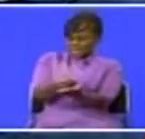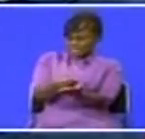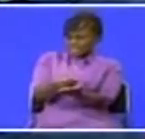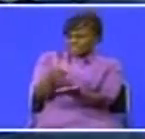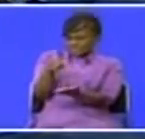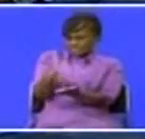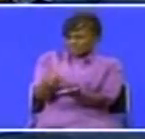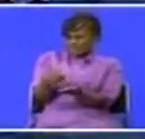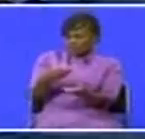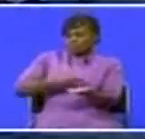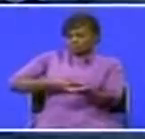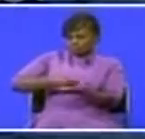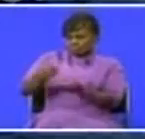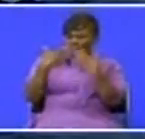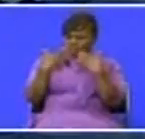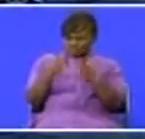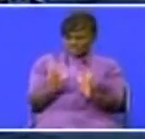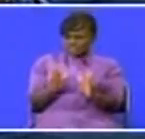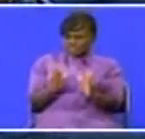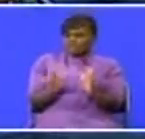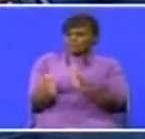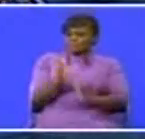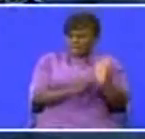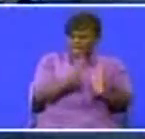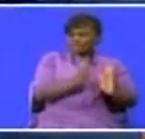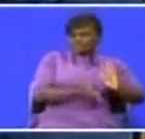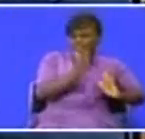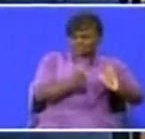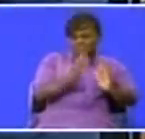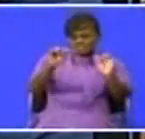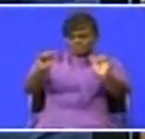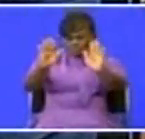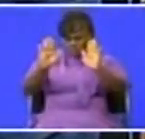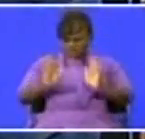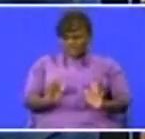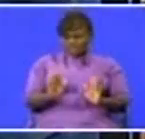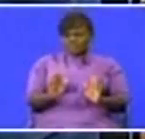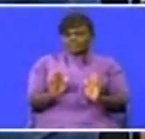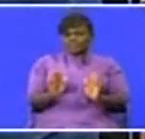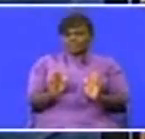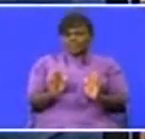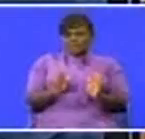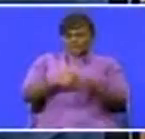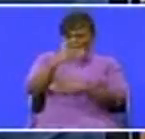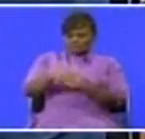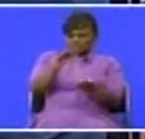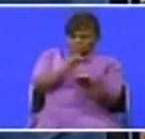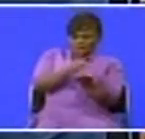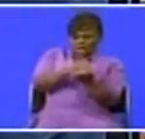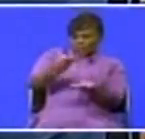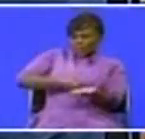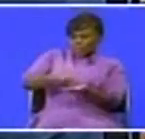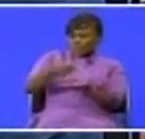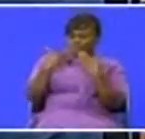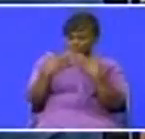be insolvent and drastic measures may be necessary. So after a bank has been placed under